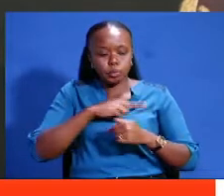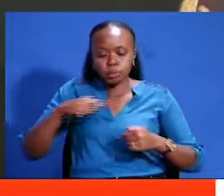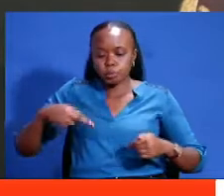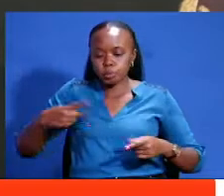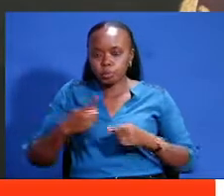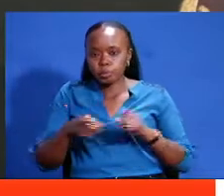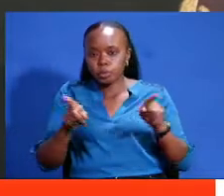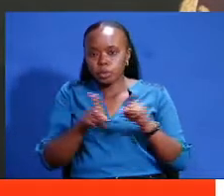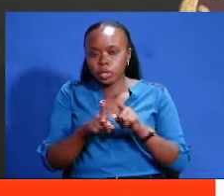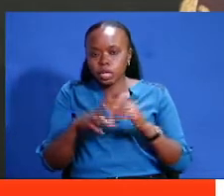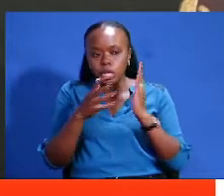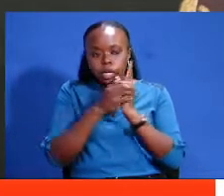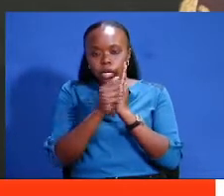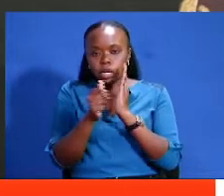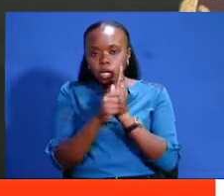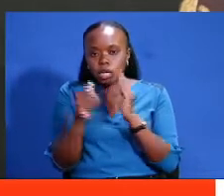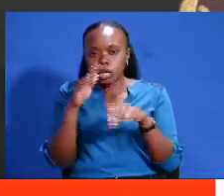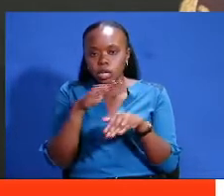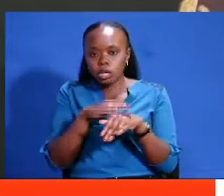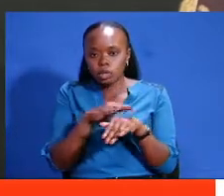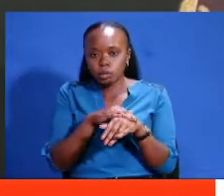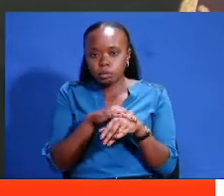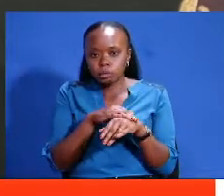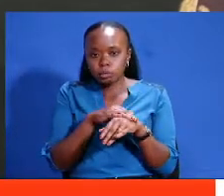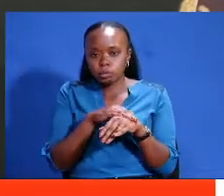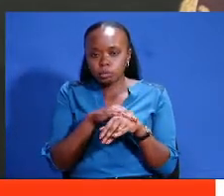but also skills on